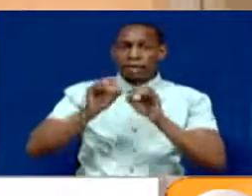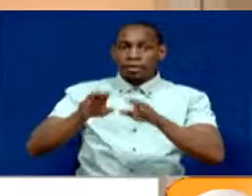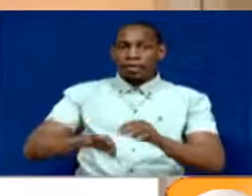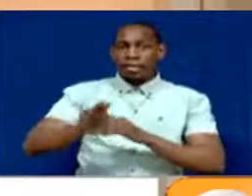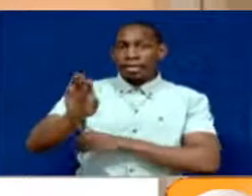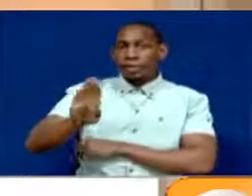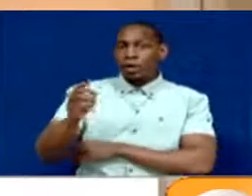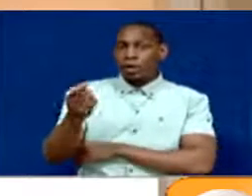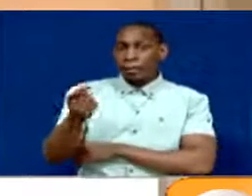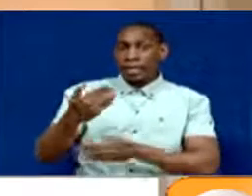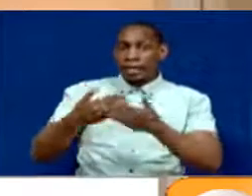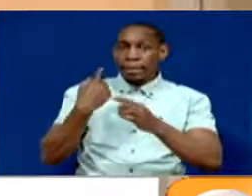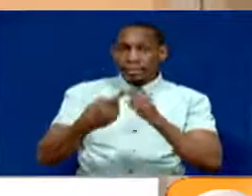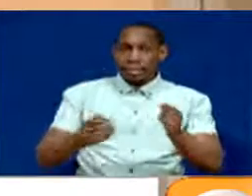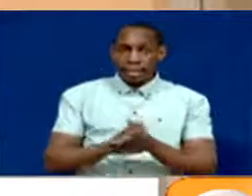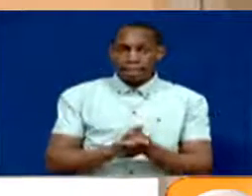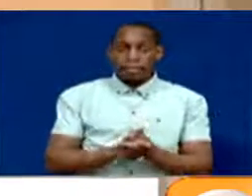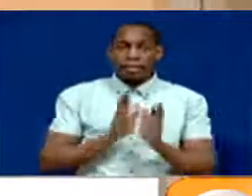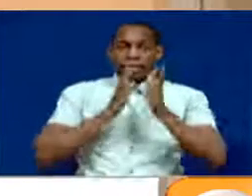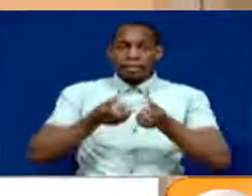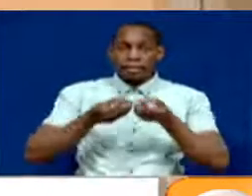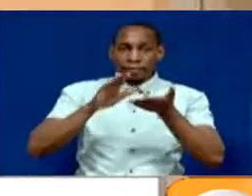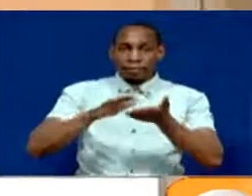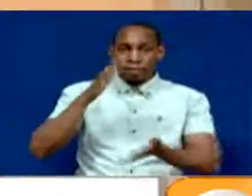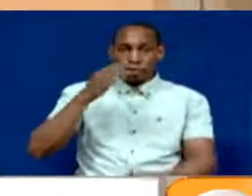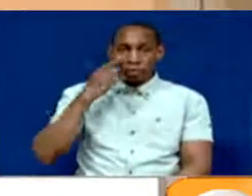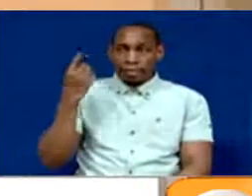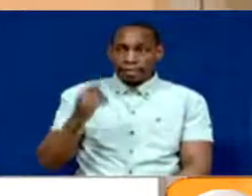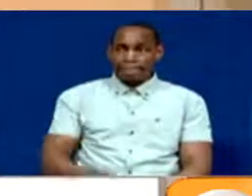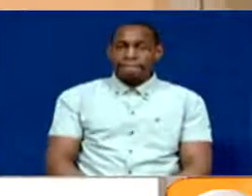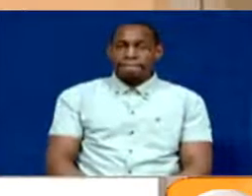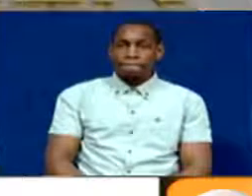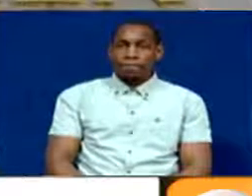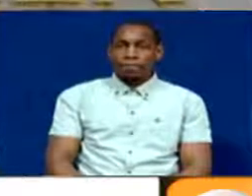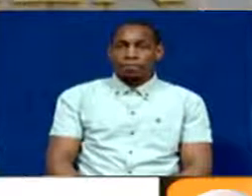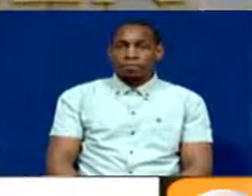nearly 3 billion shillings last year. Faisal Ahmed has more on this story.